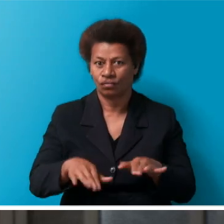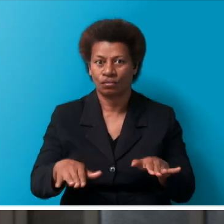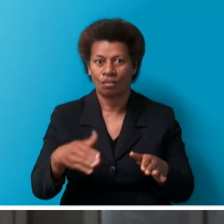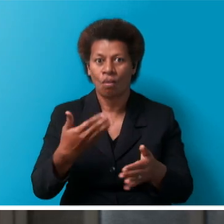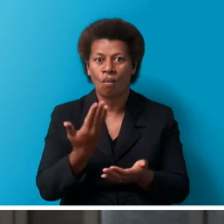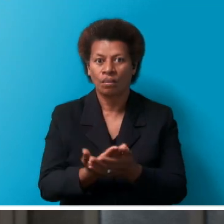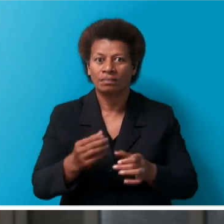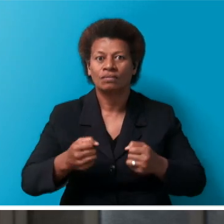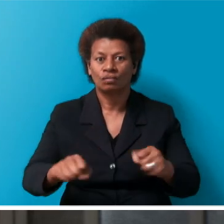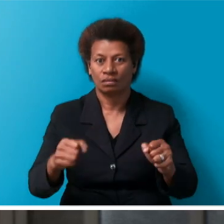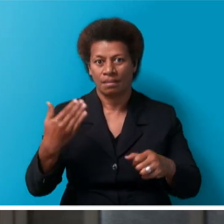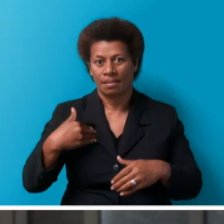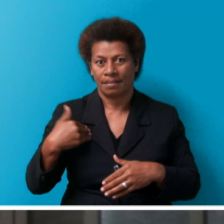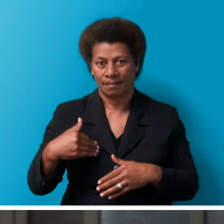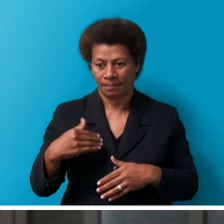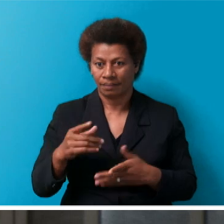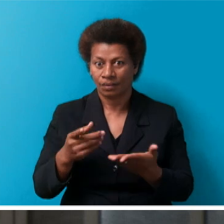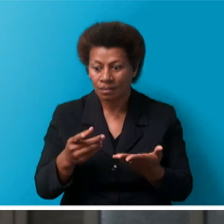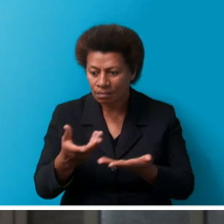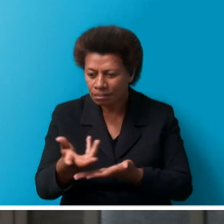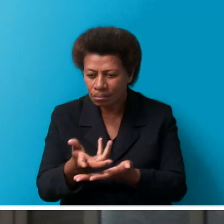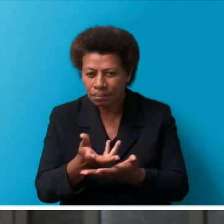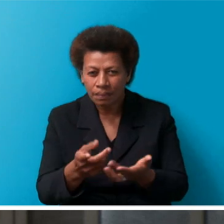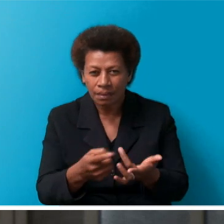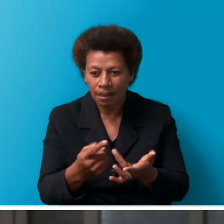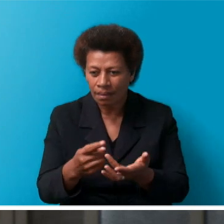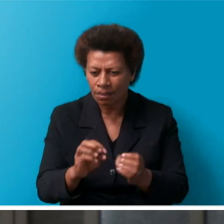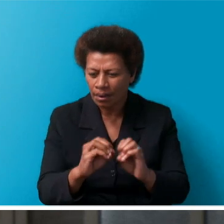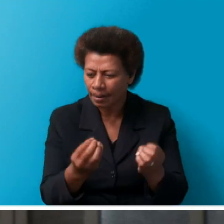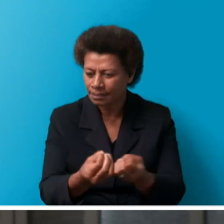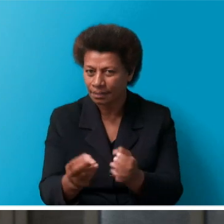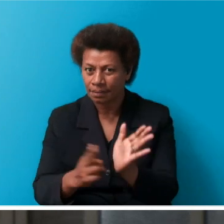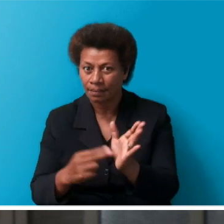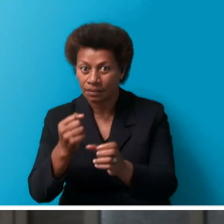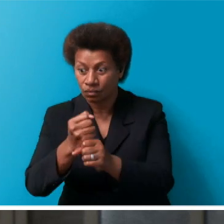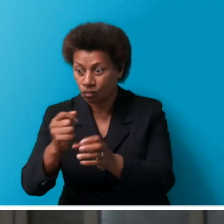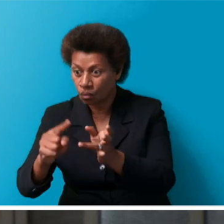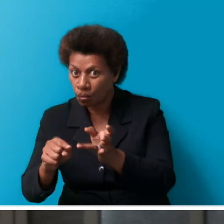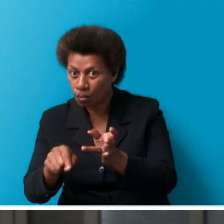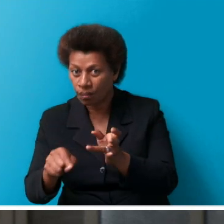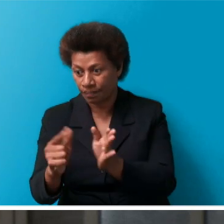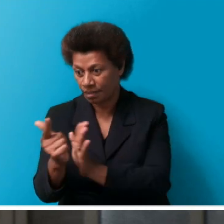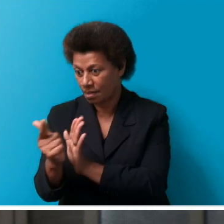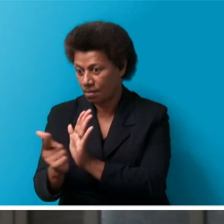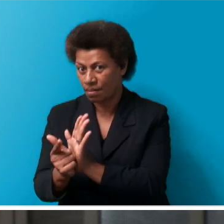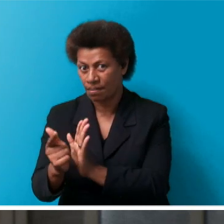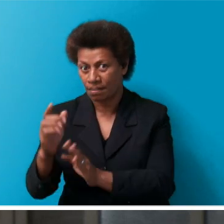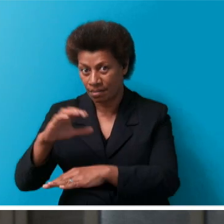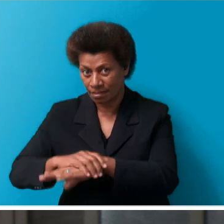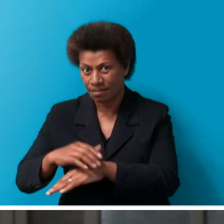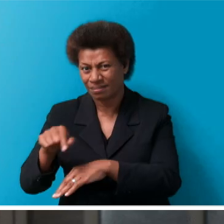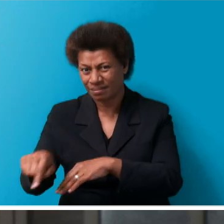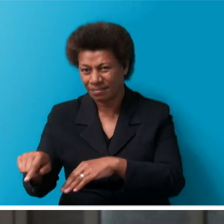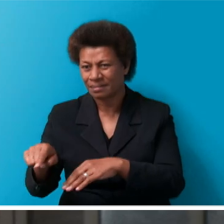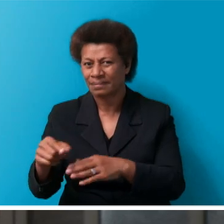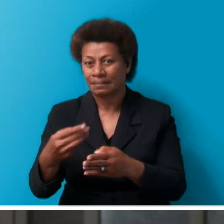Through collaboration with key stakeholders, including civil society and faith groups, law enforcement agencies, including